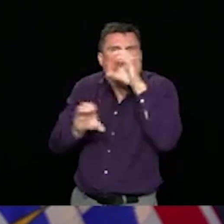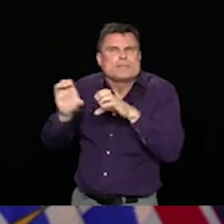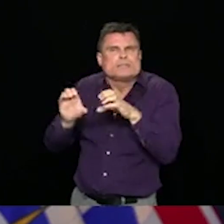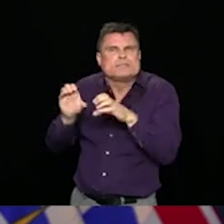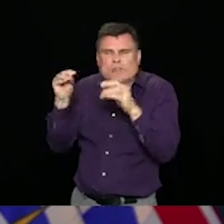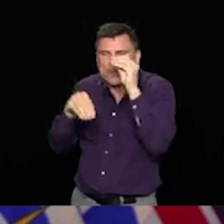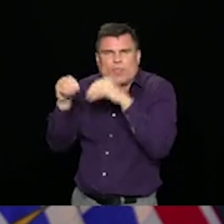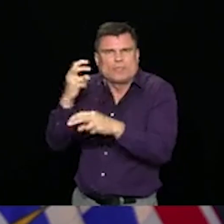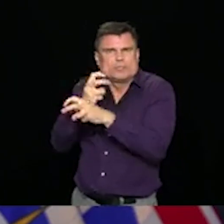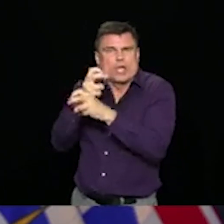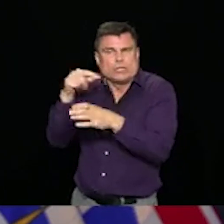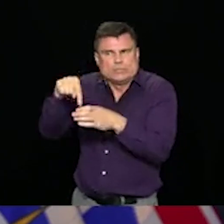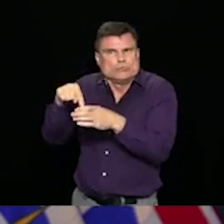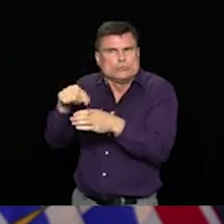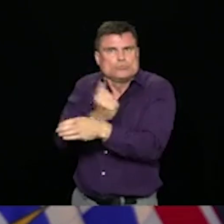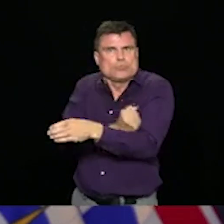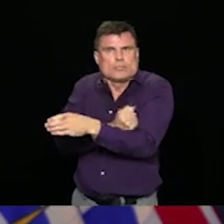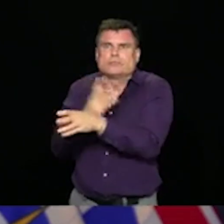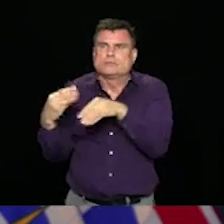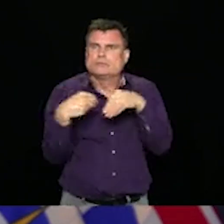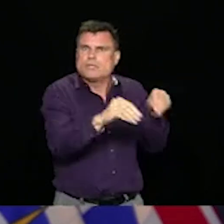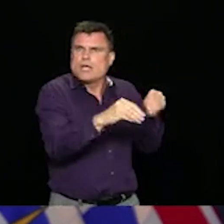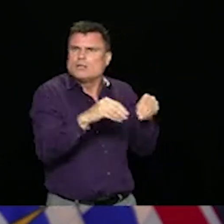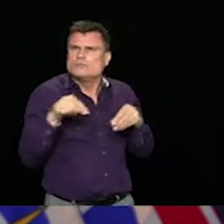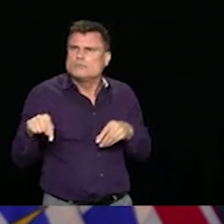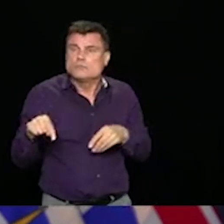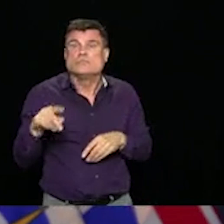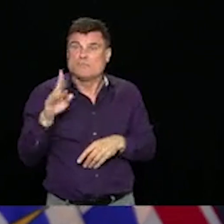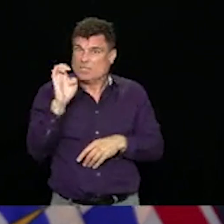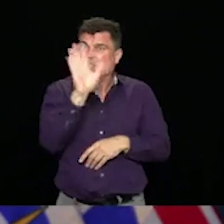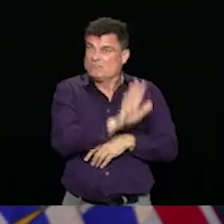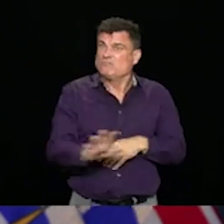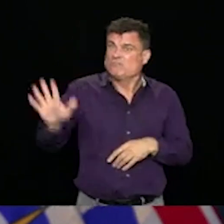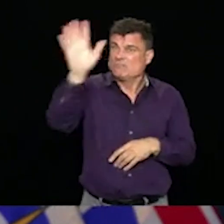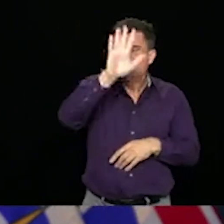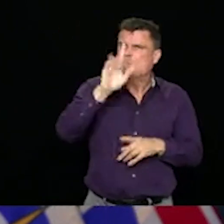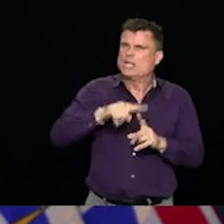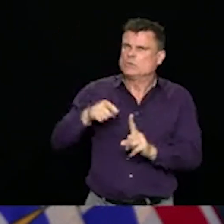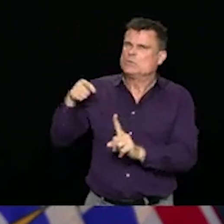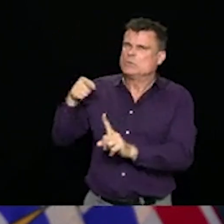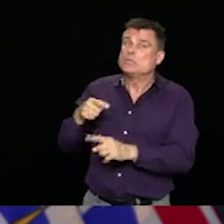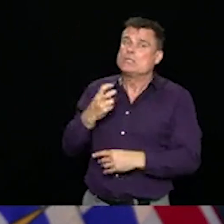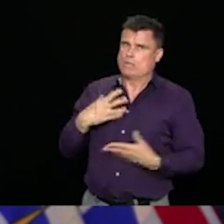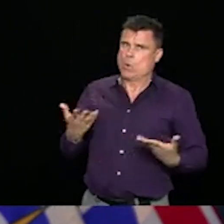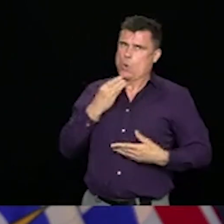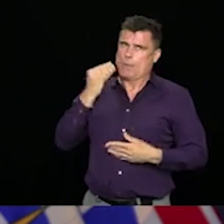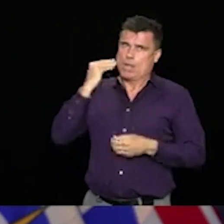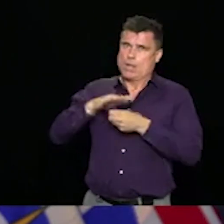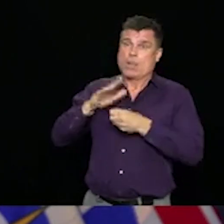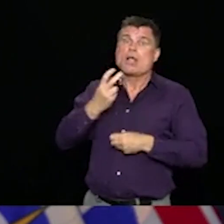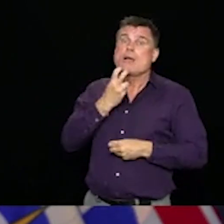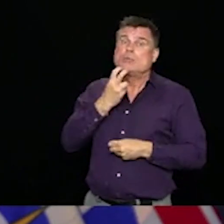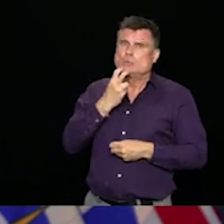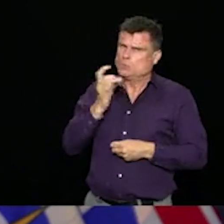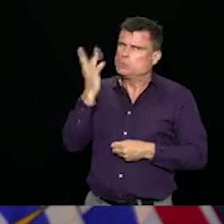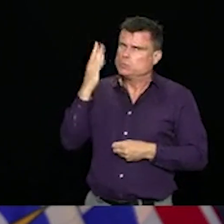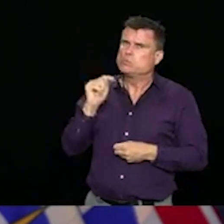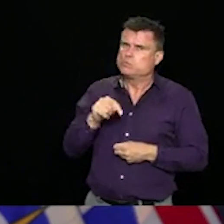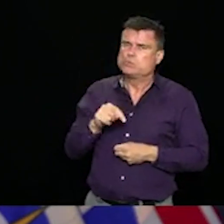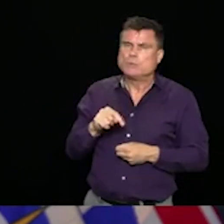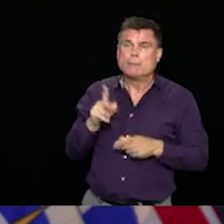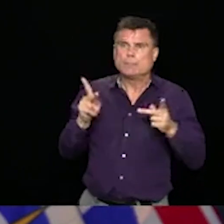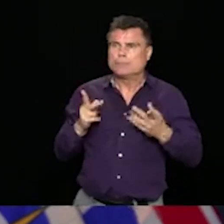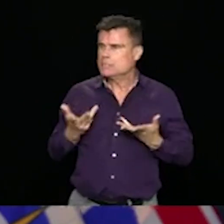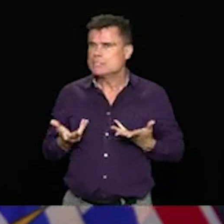the province, and certainly here in Kamloops, with people, low-income people, benefiting and having more money in their pocket to spend